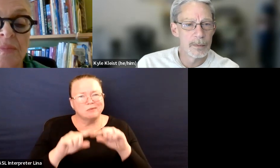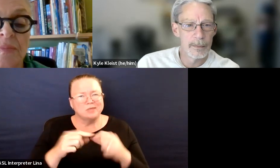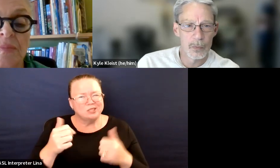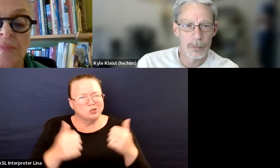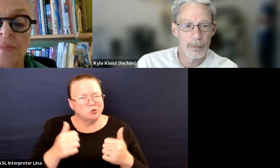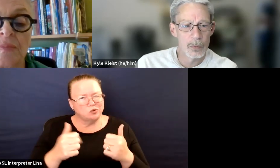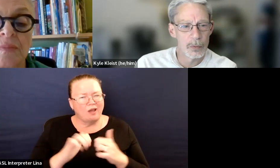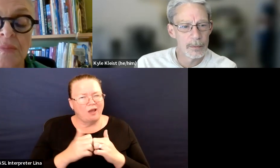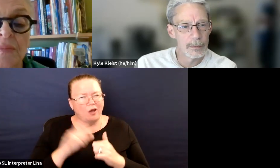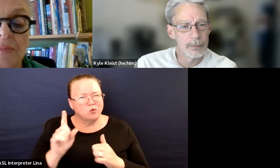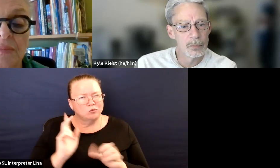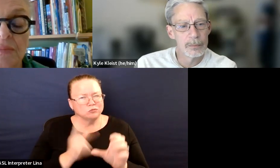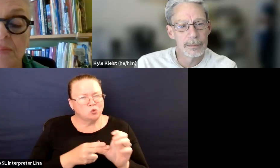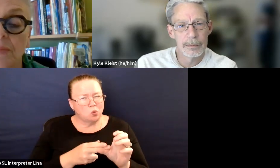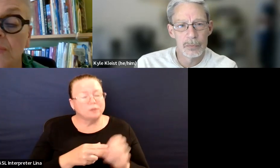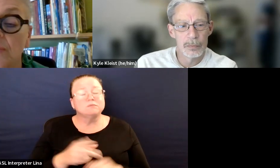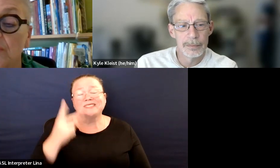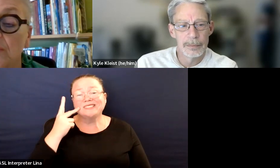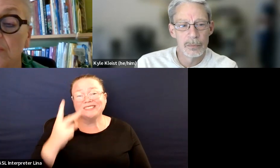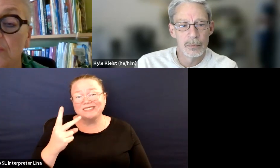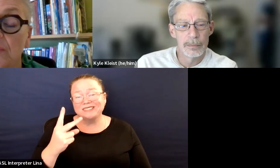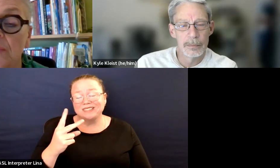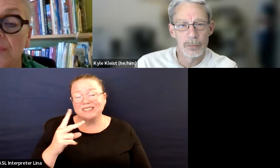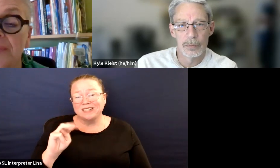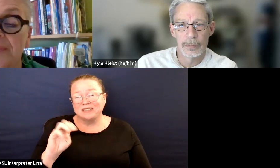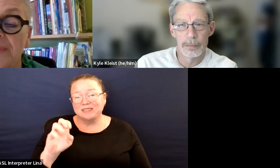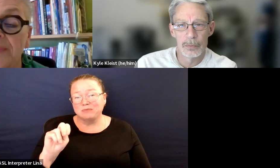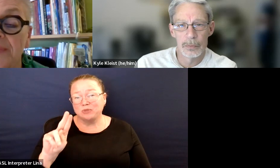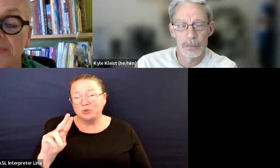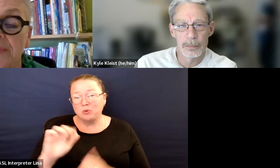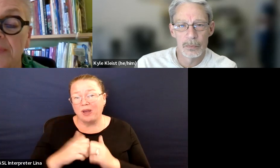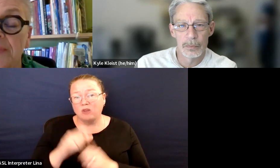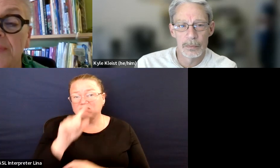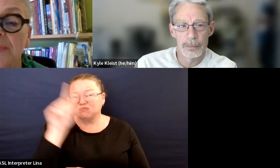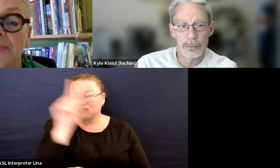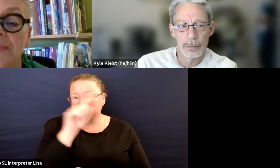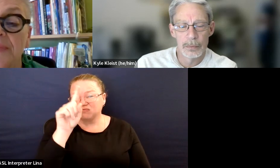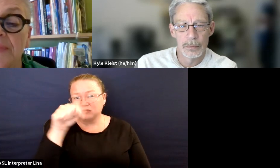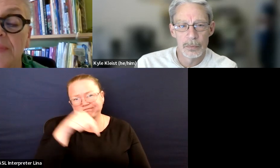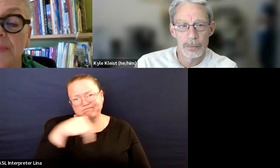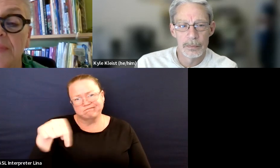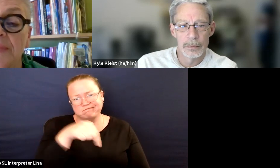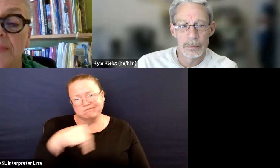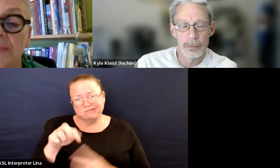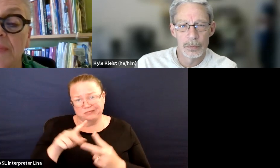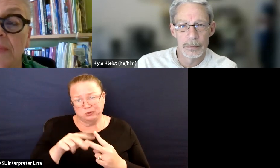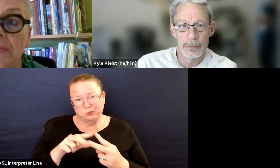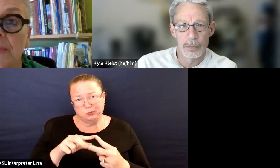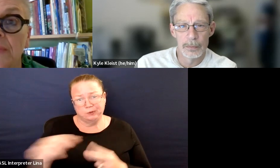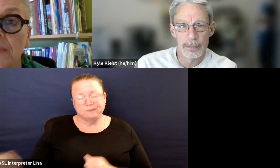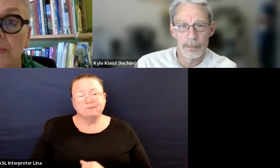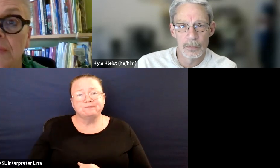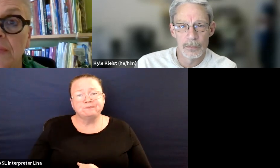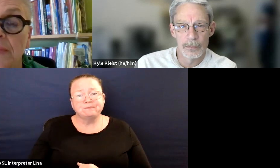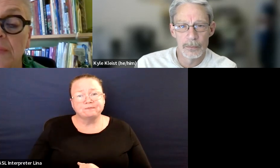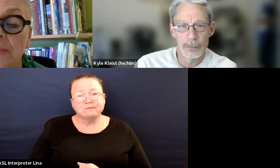you are on, you can find that menu bar at the top or at the bottom of the screen. That is